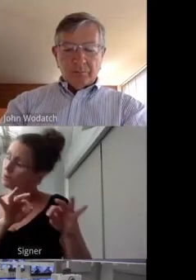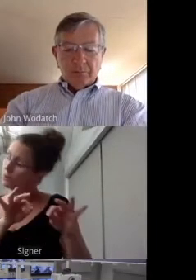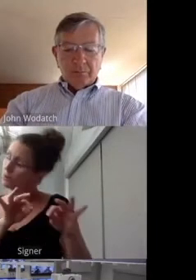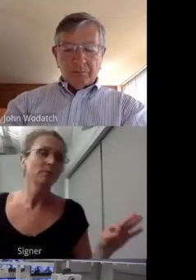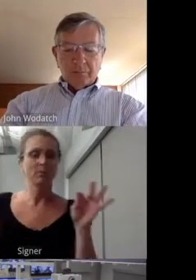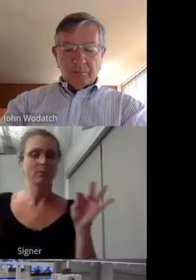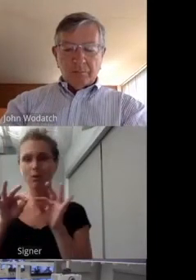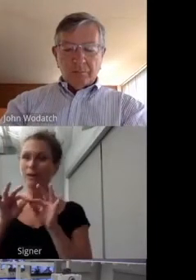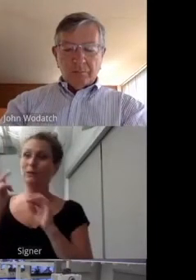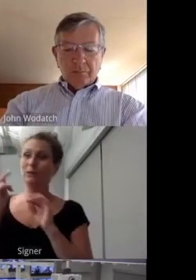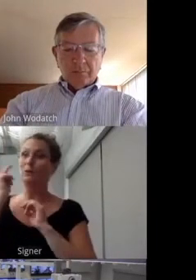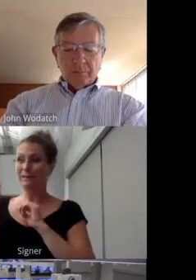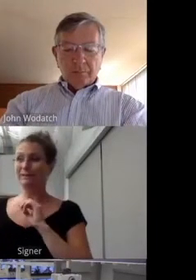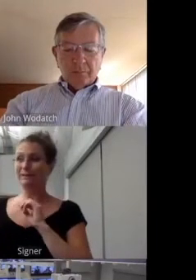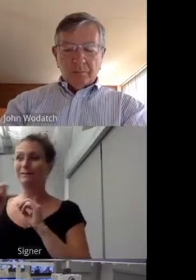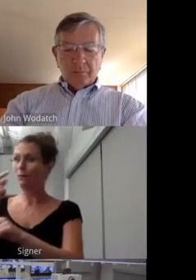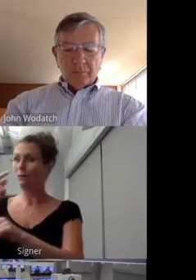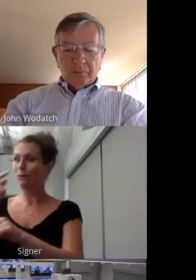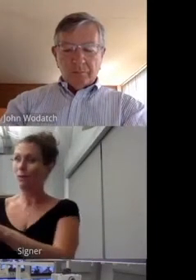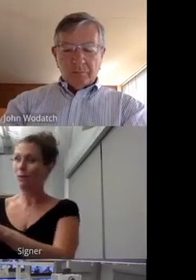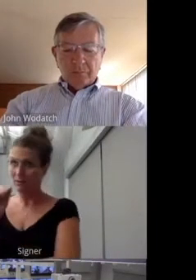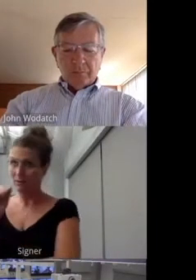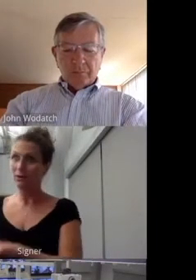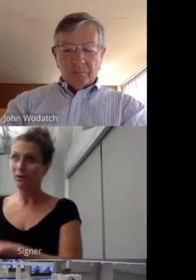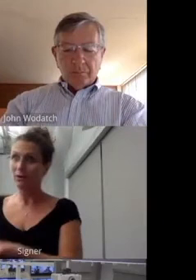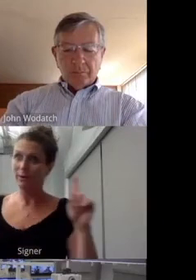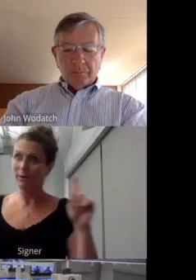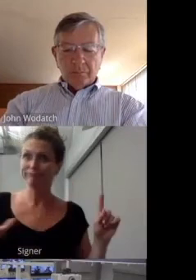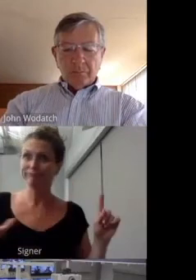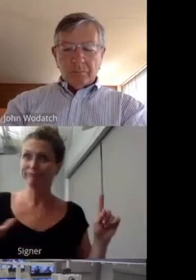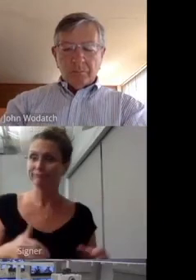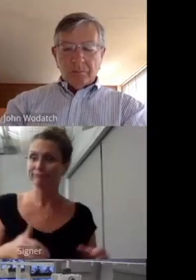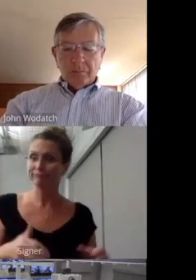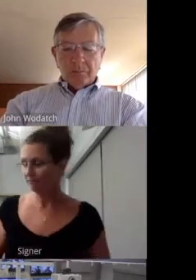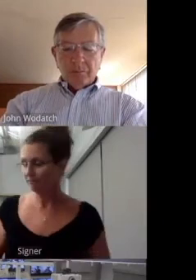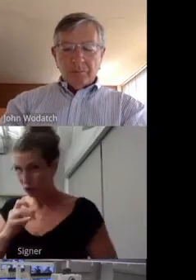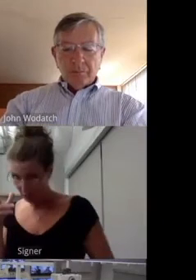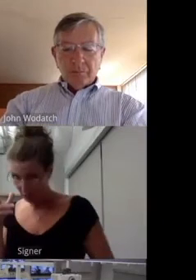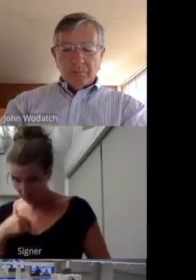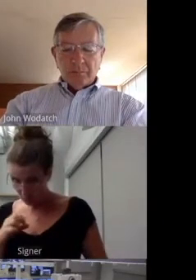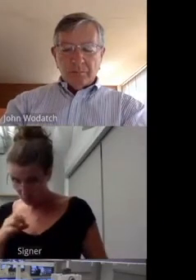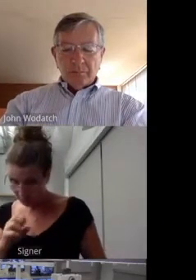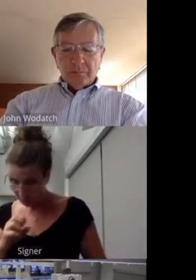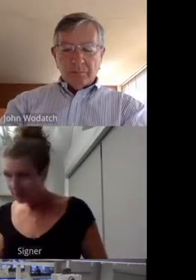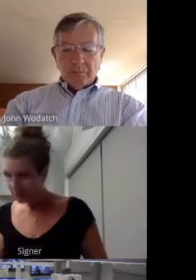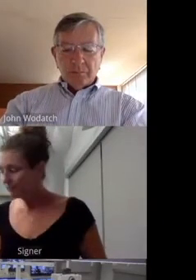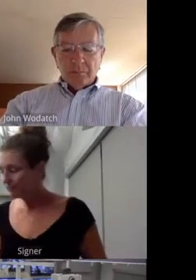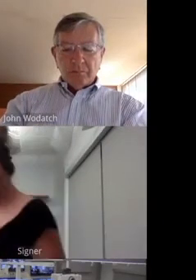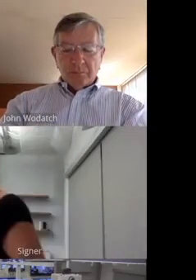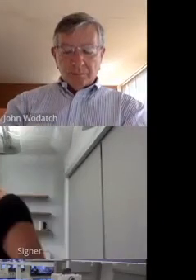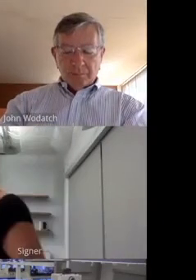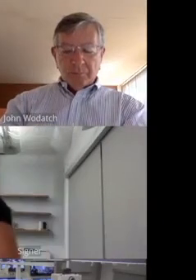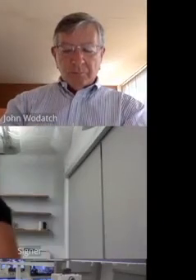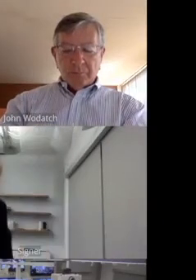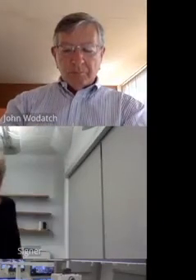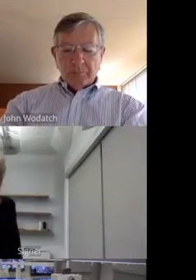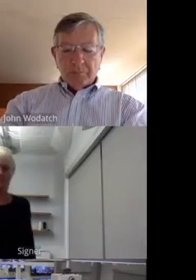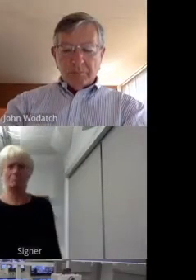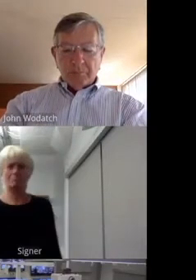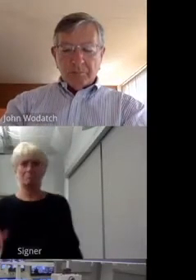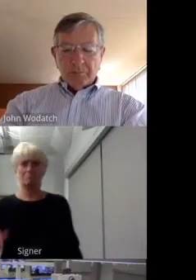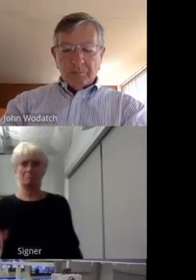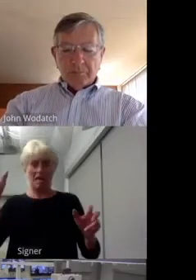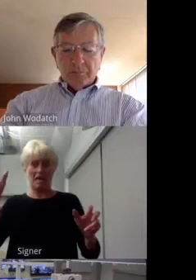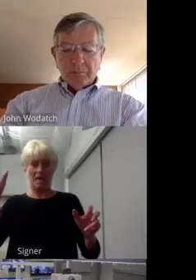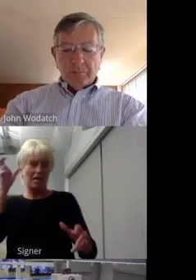province. Jennifer, can you hear me okay? Yeah, I can hear you. Can you hear me? Yeah, absolutely. So Jennifer is now,